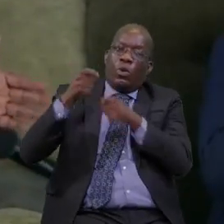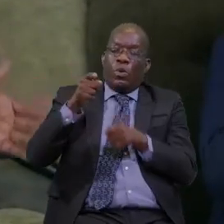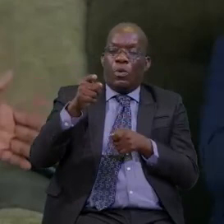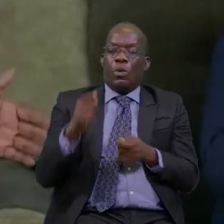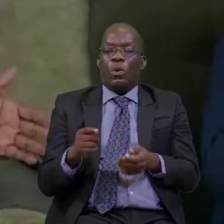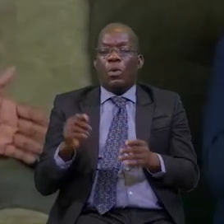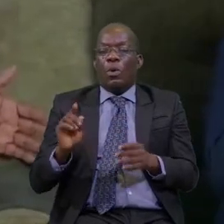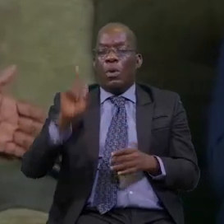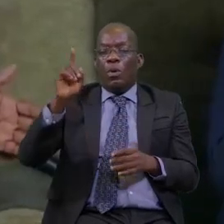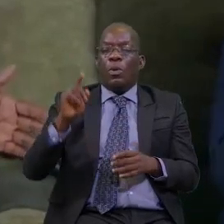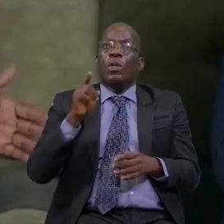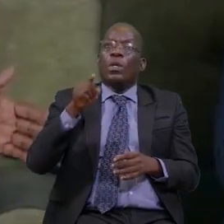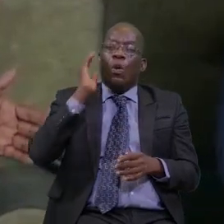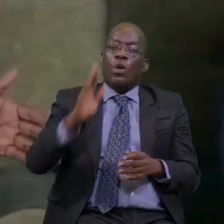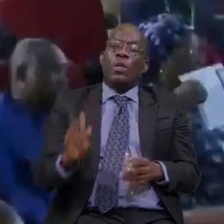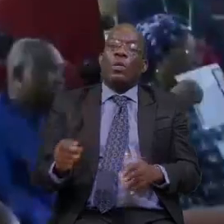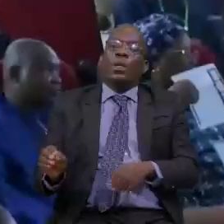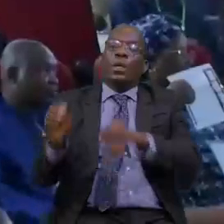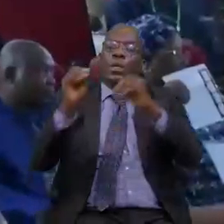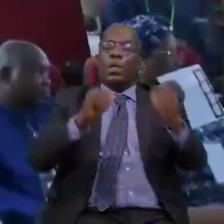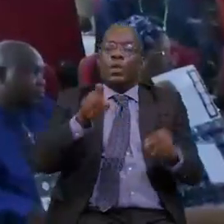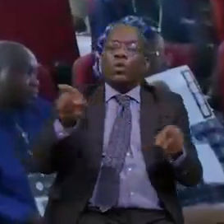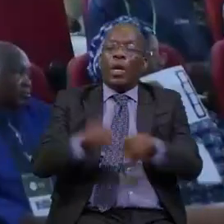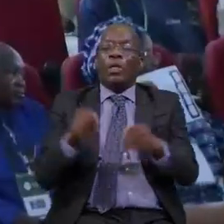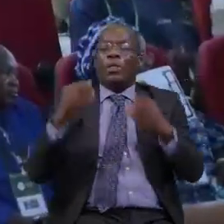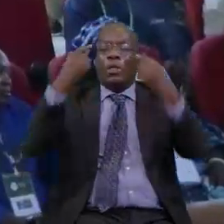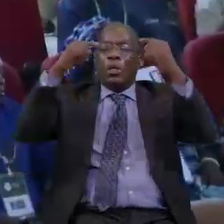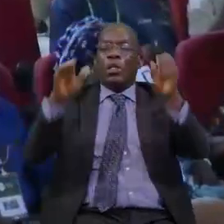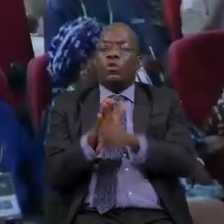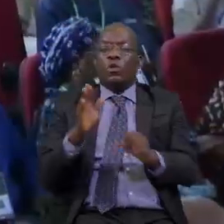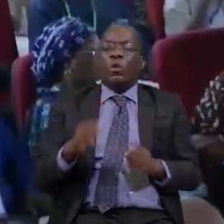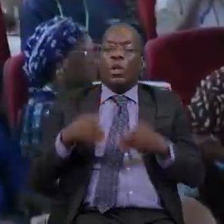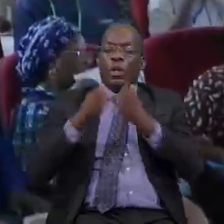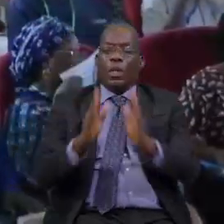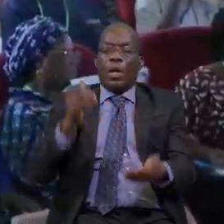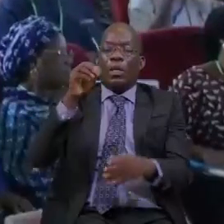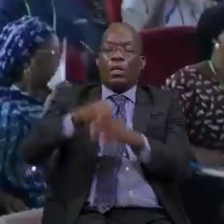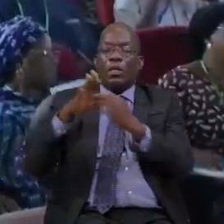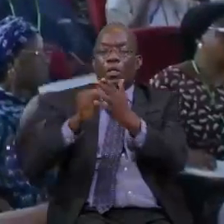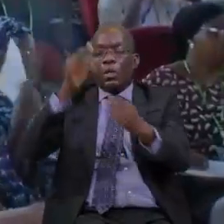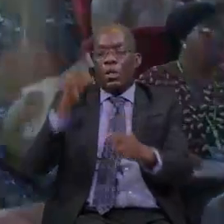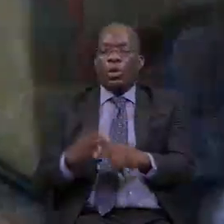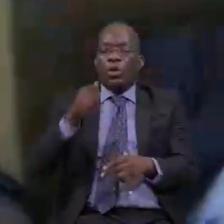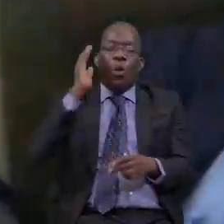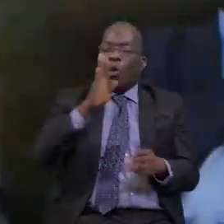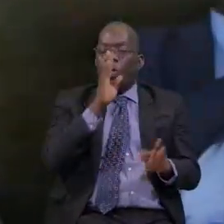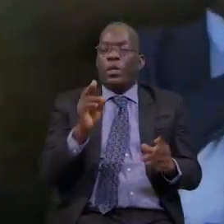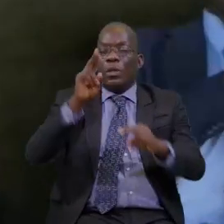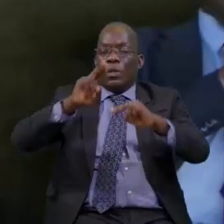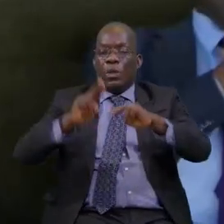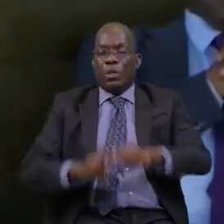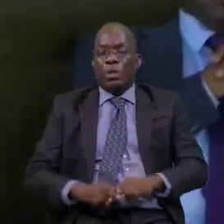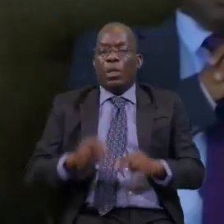as a successful leader. You'll be settled and seated as a successful